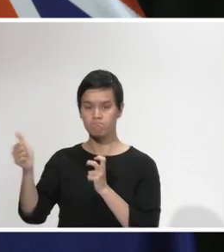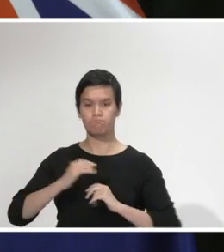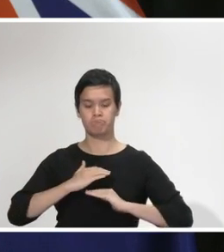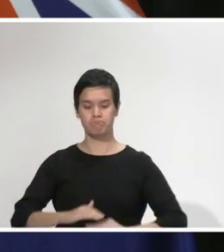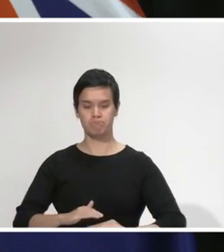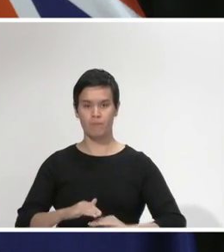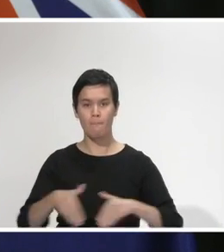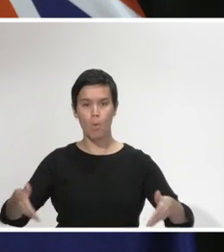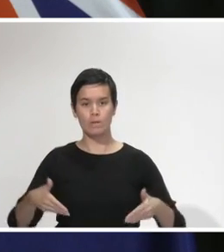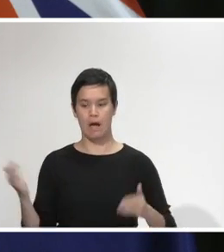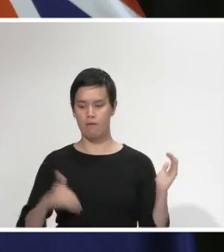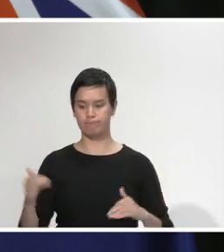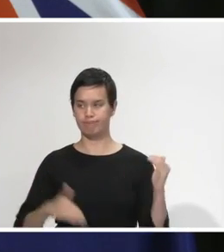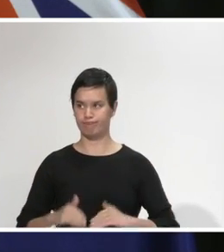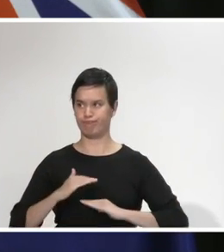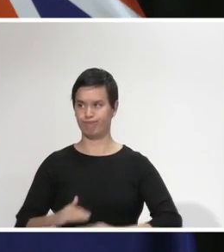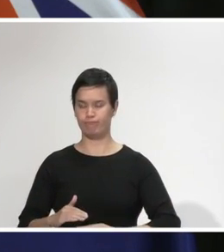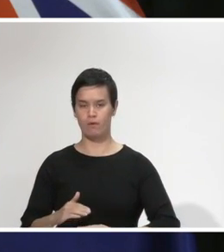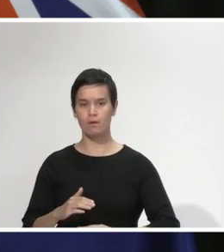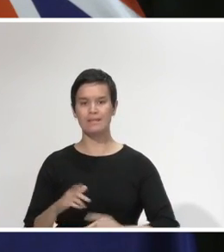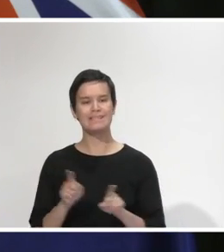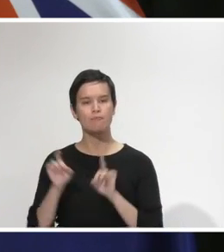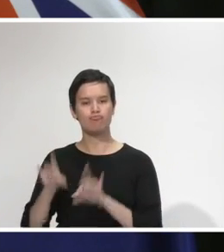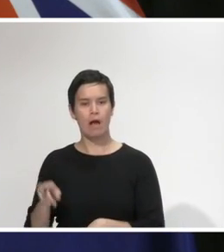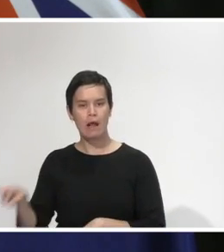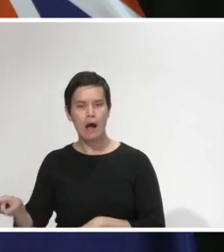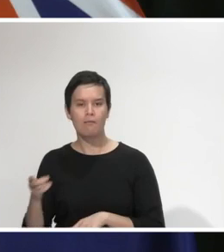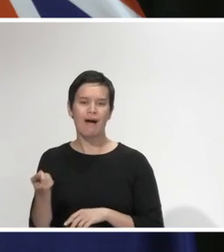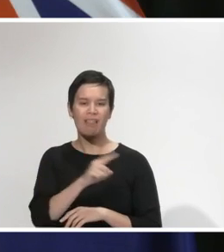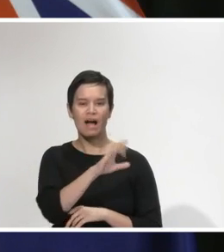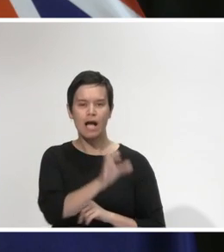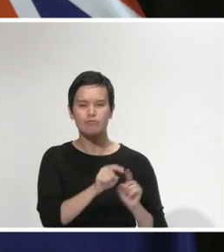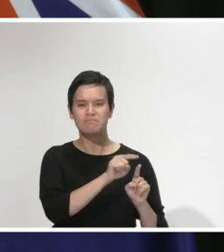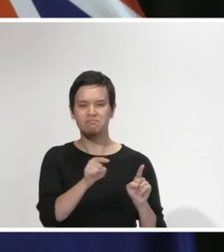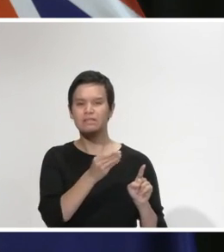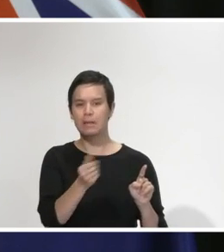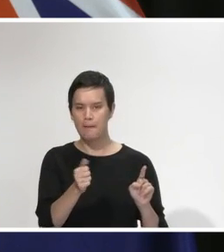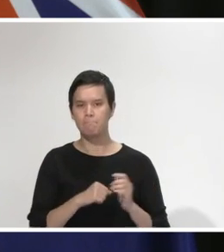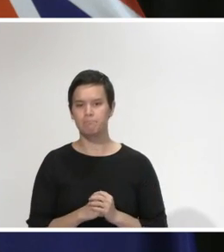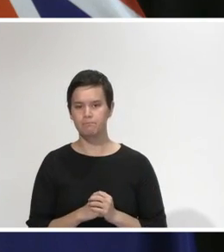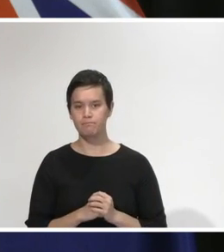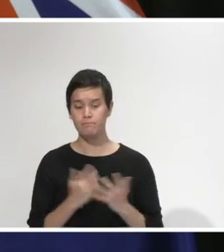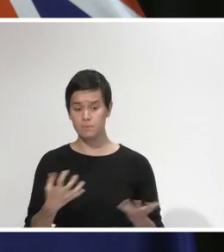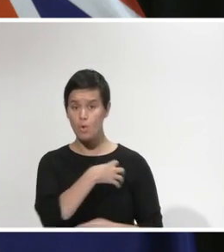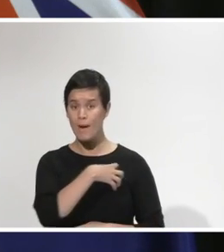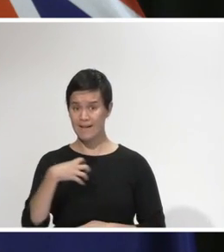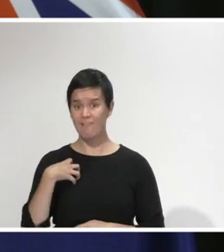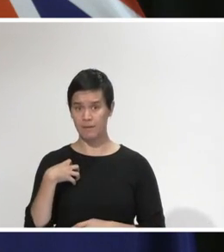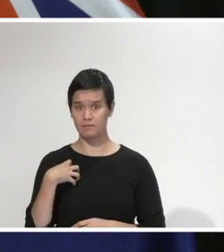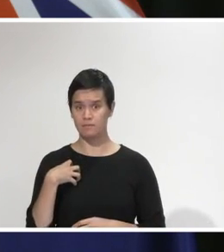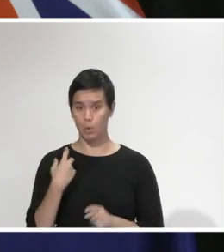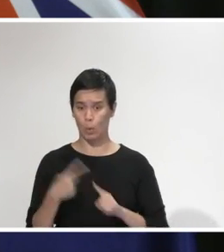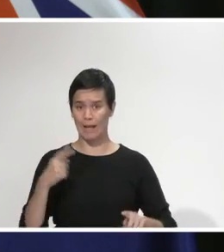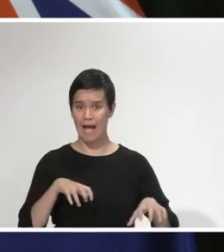What also became apparent, and one of the reasons our advice to the government, and the government moved quite quickly around the use of